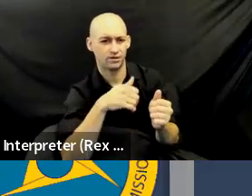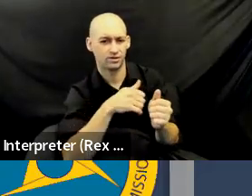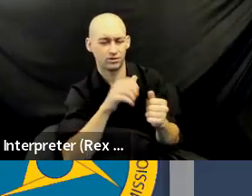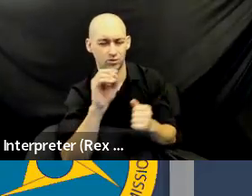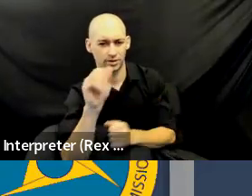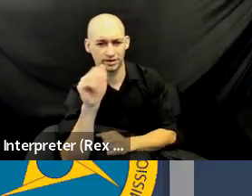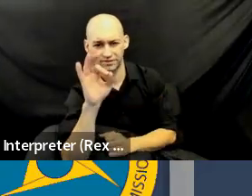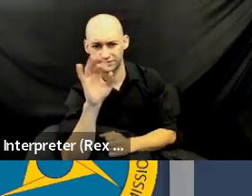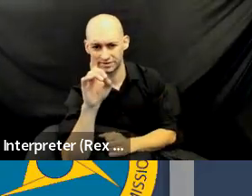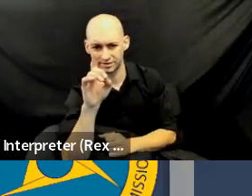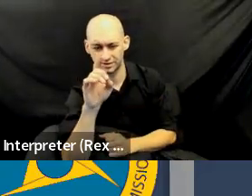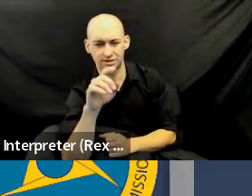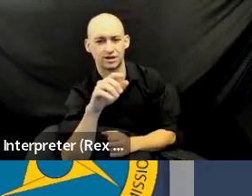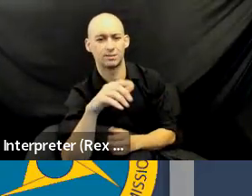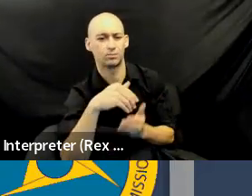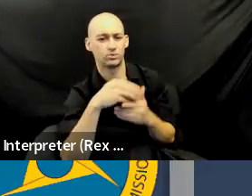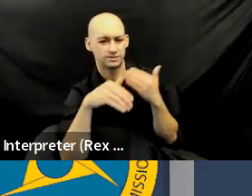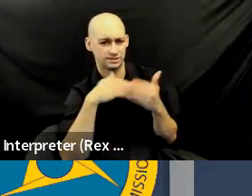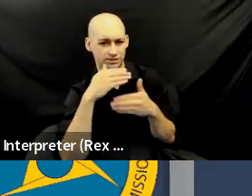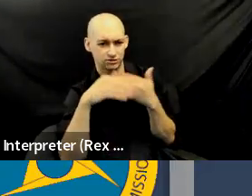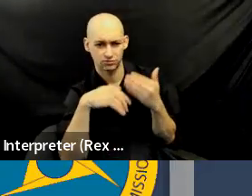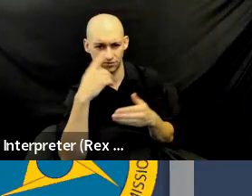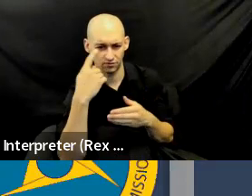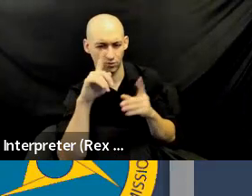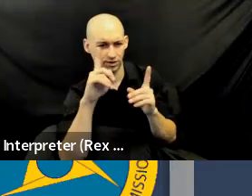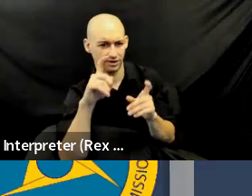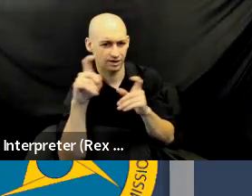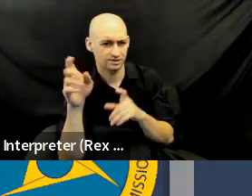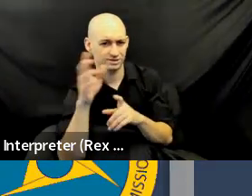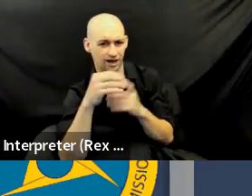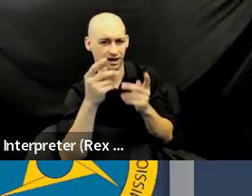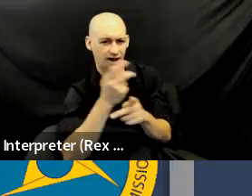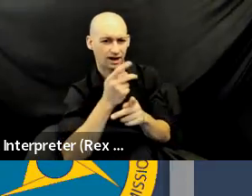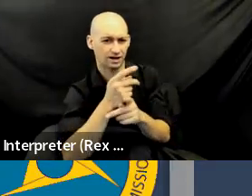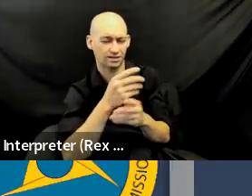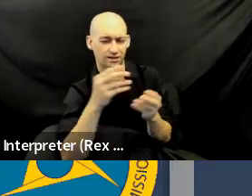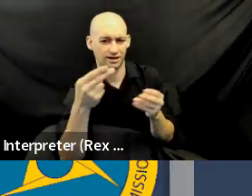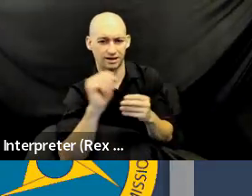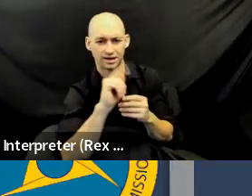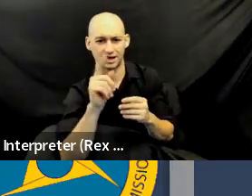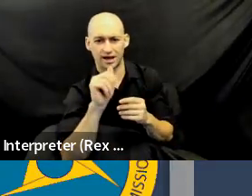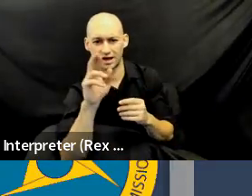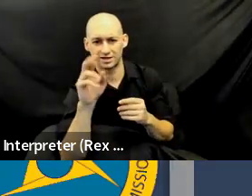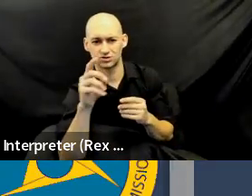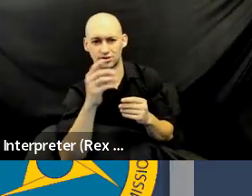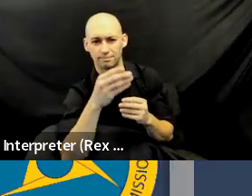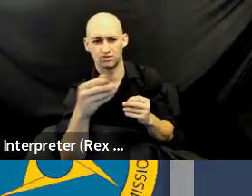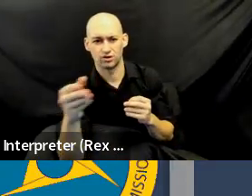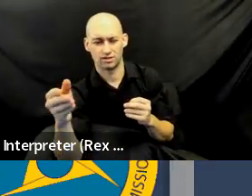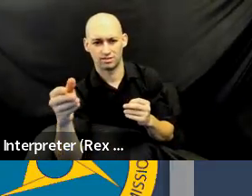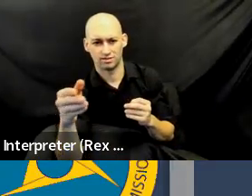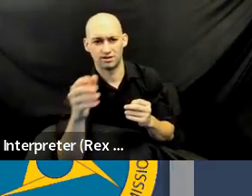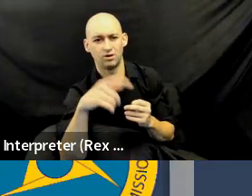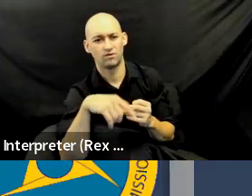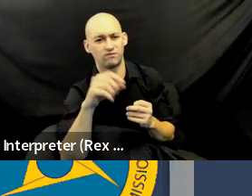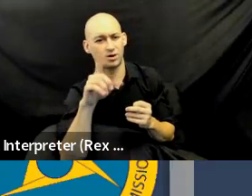LAFD procedures for testing and handling of any hazardous materials. So we did find some lead, and so